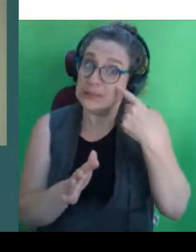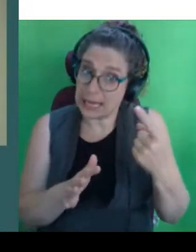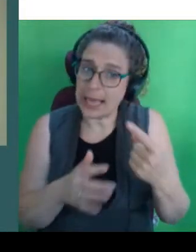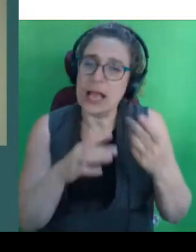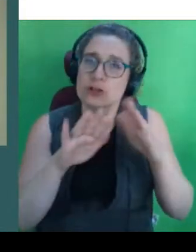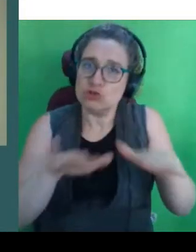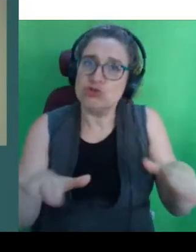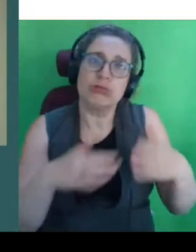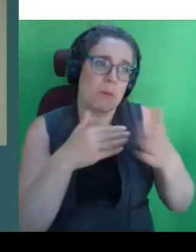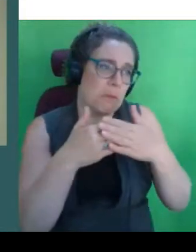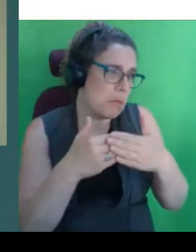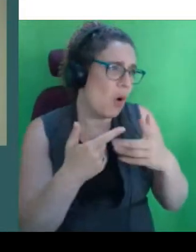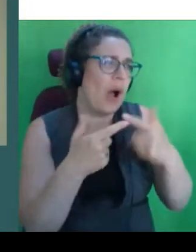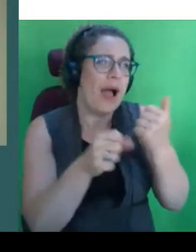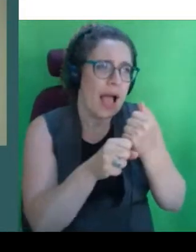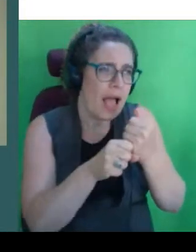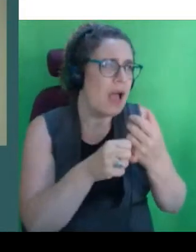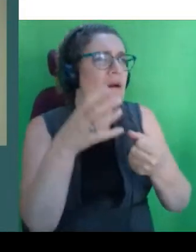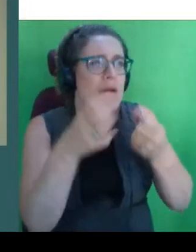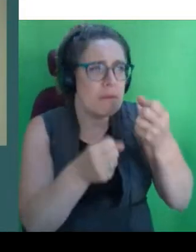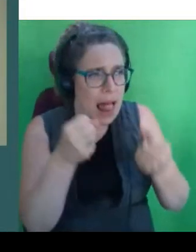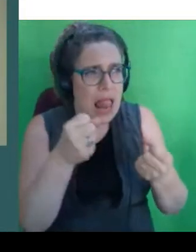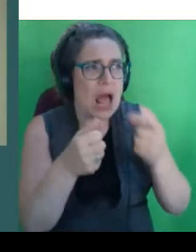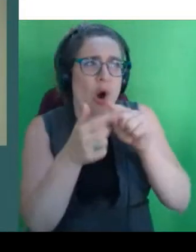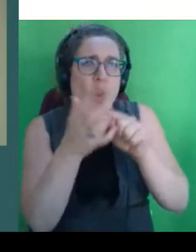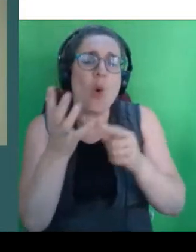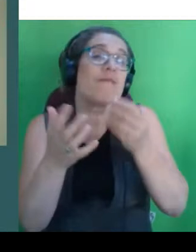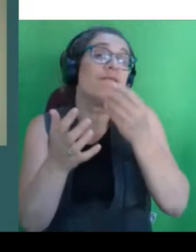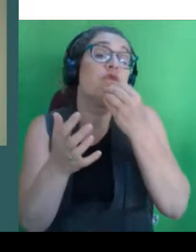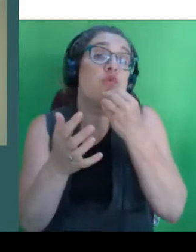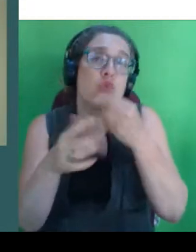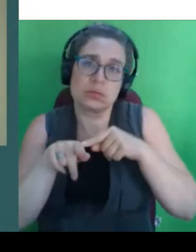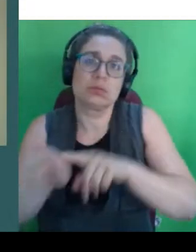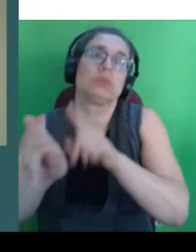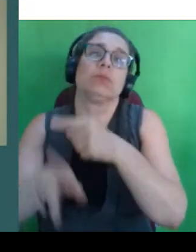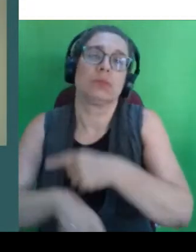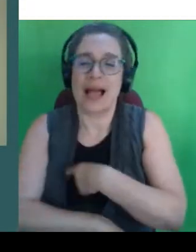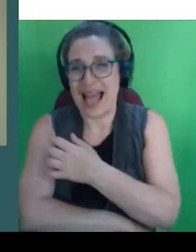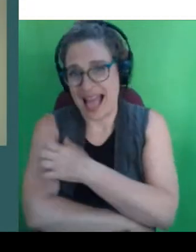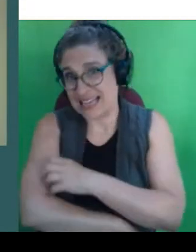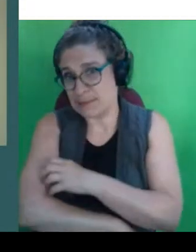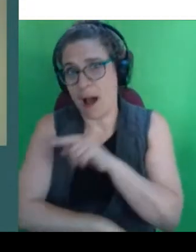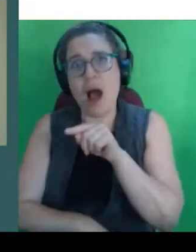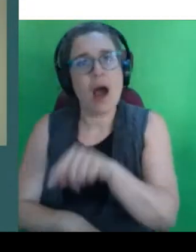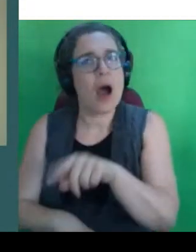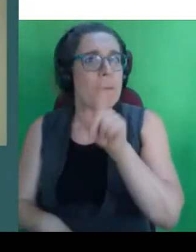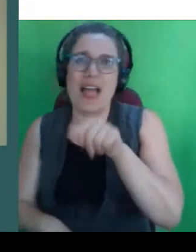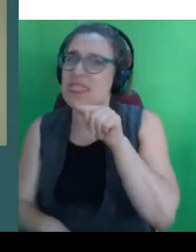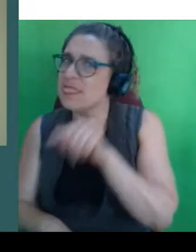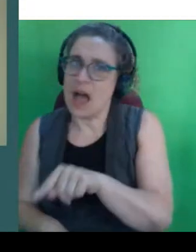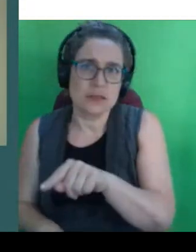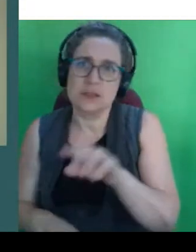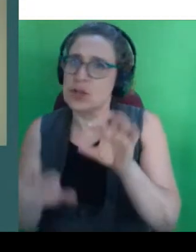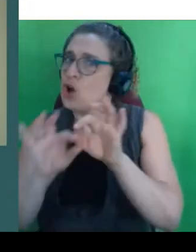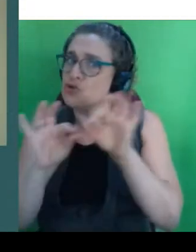and sometimes some food-driven eczema, but that's not IgE